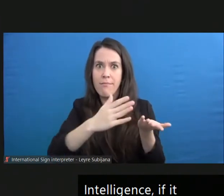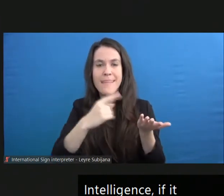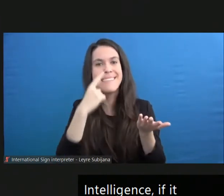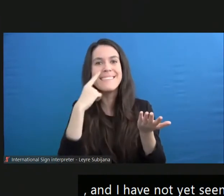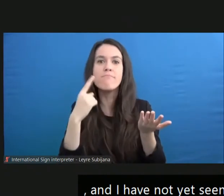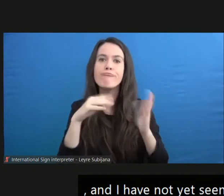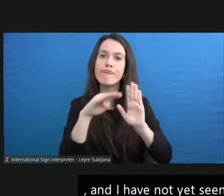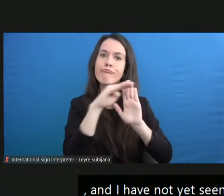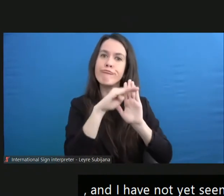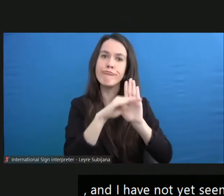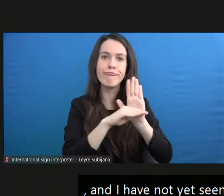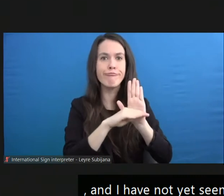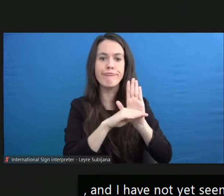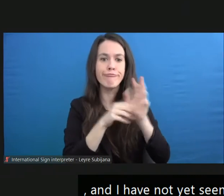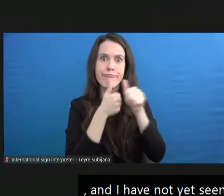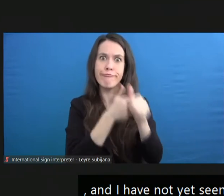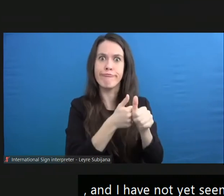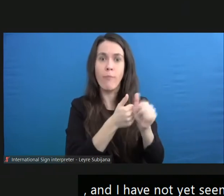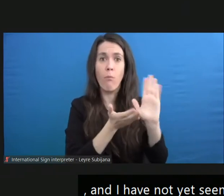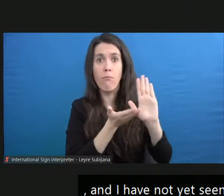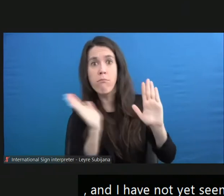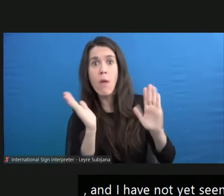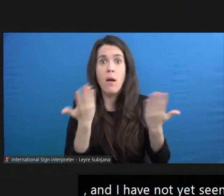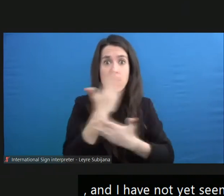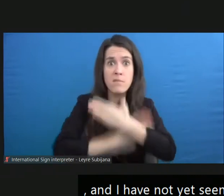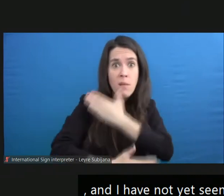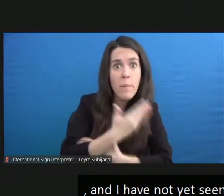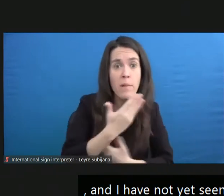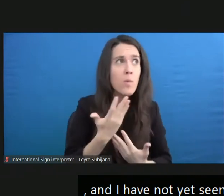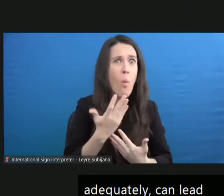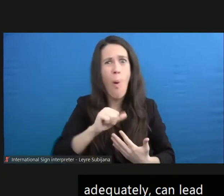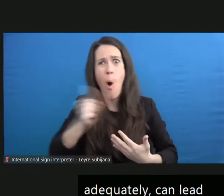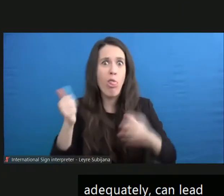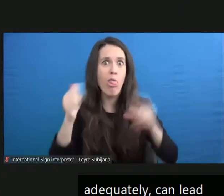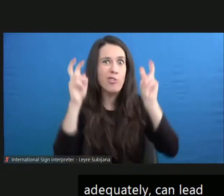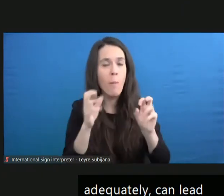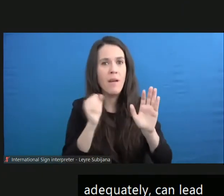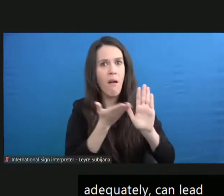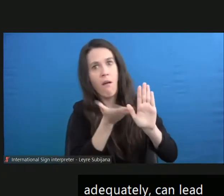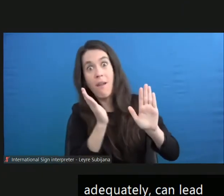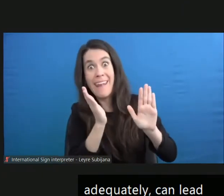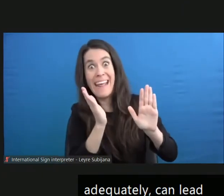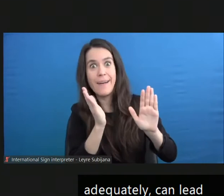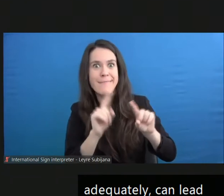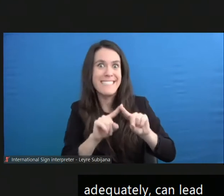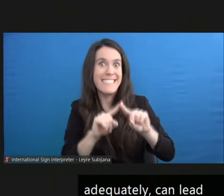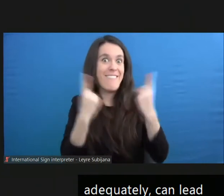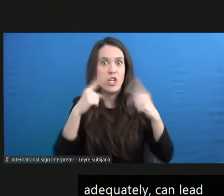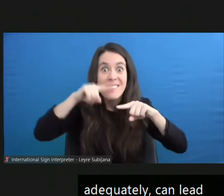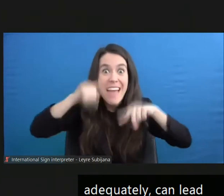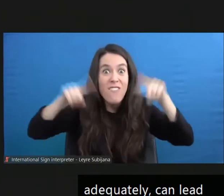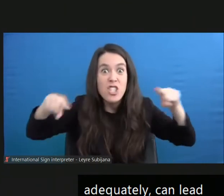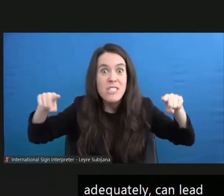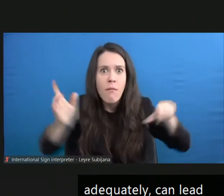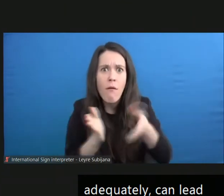can be because of disability, it can also be because of other issues. And I think that that is the big issue that we are addressing here today. Put yourself